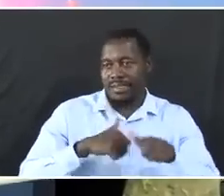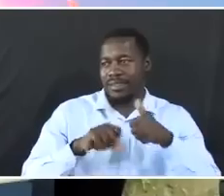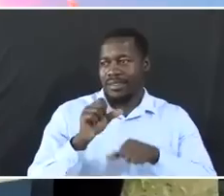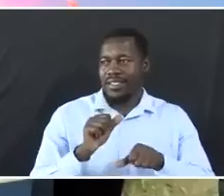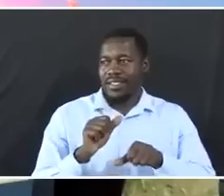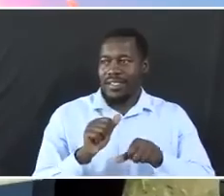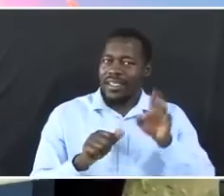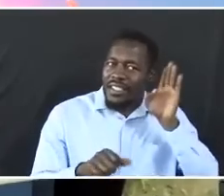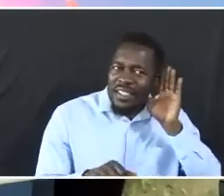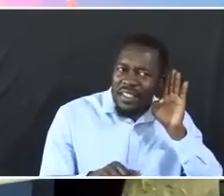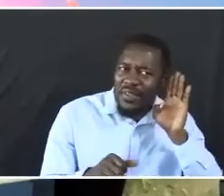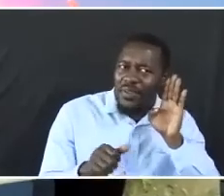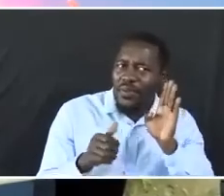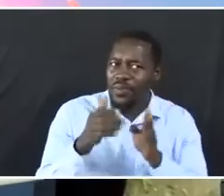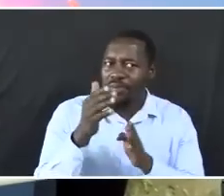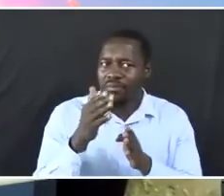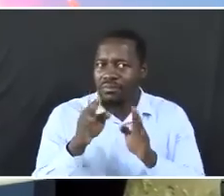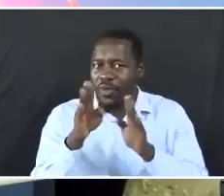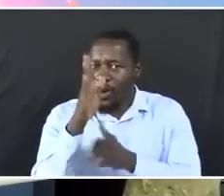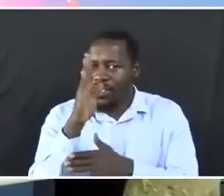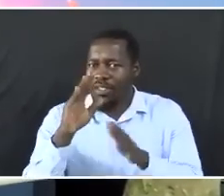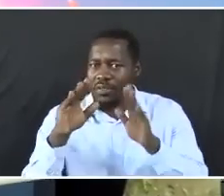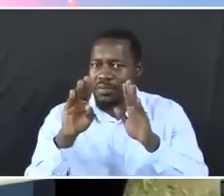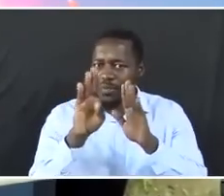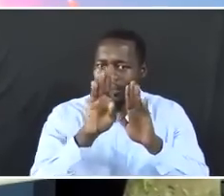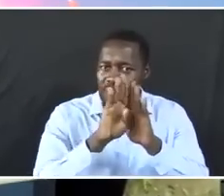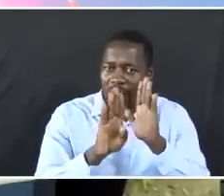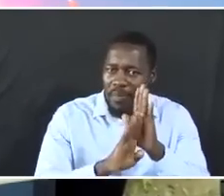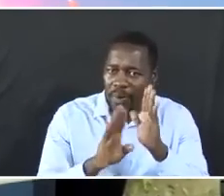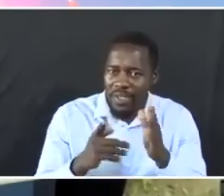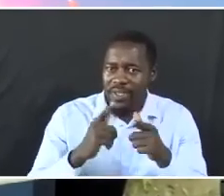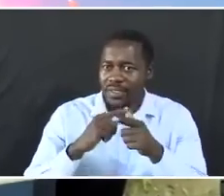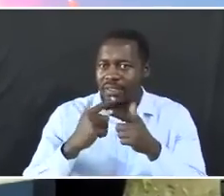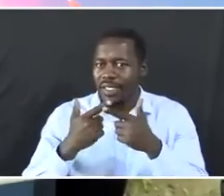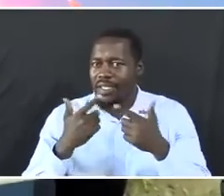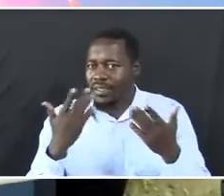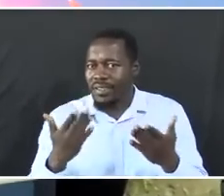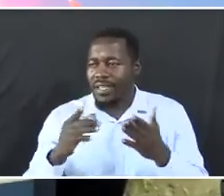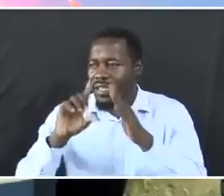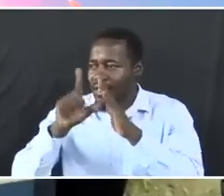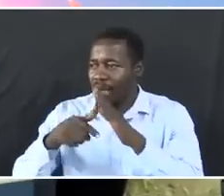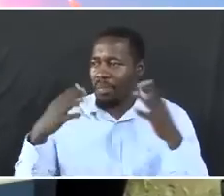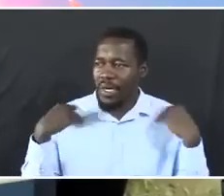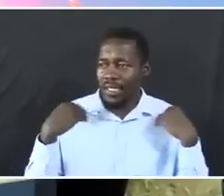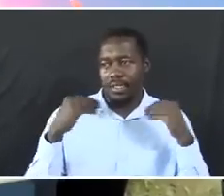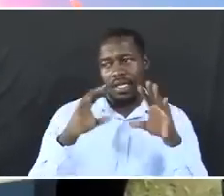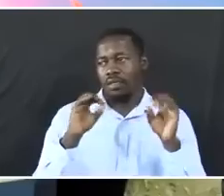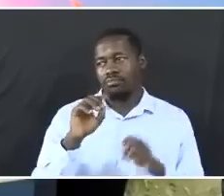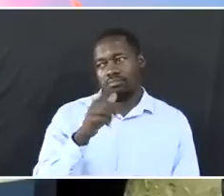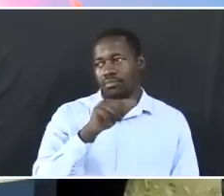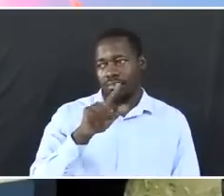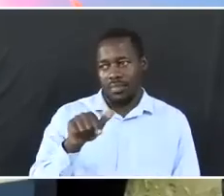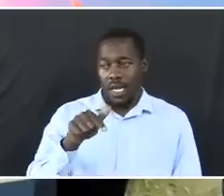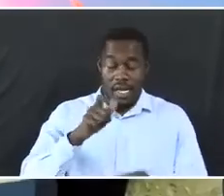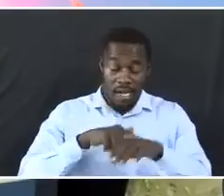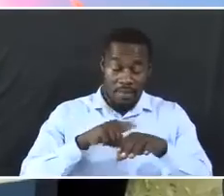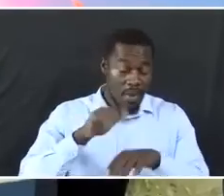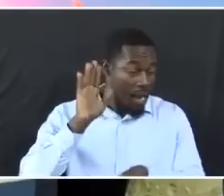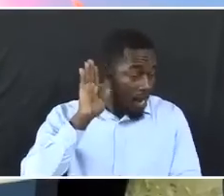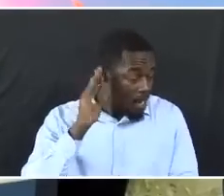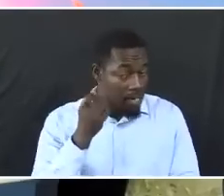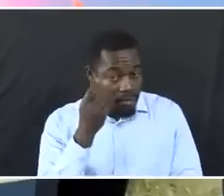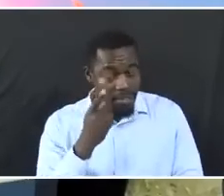word. If there's a path we know people have taken and they're reaping big time, pain and